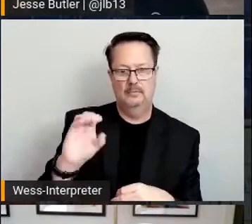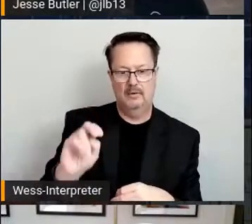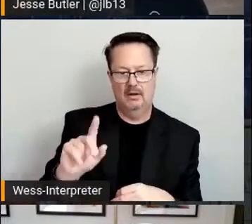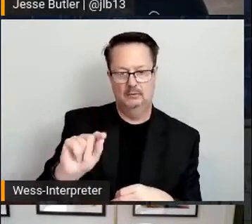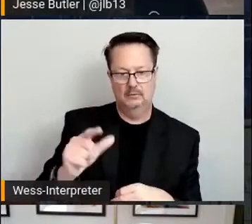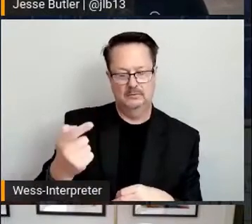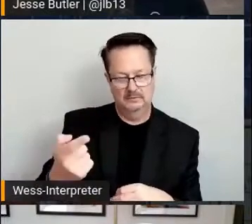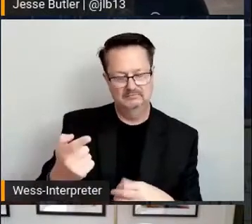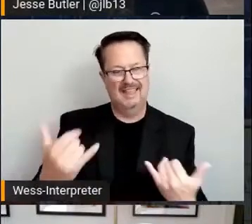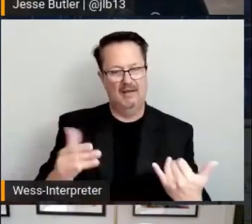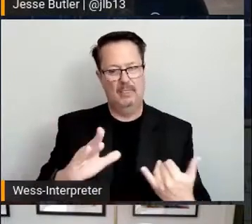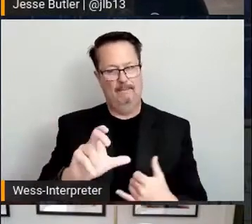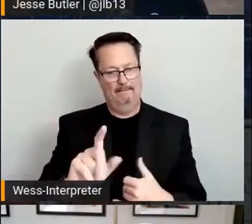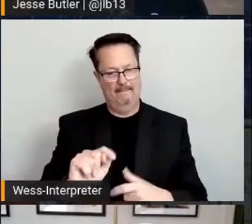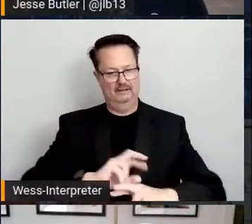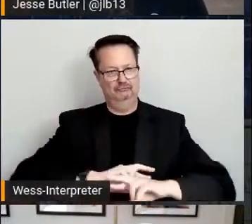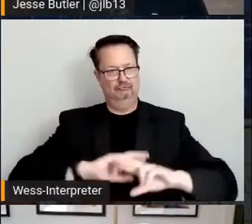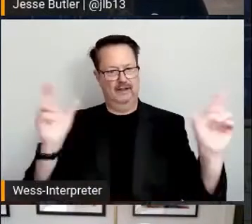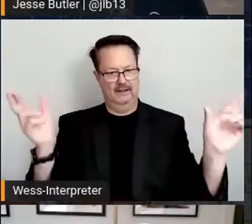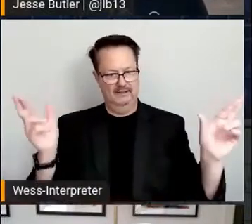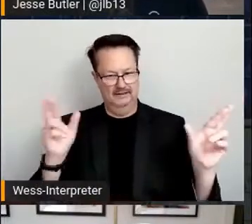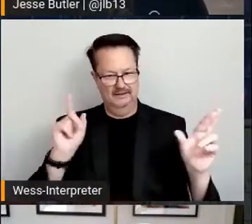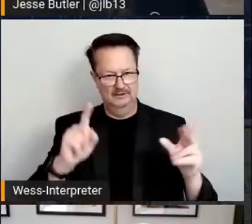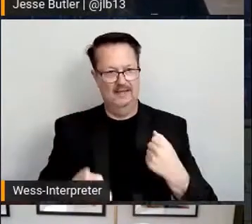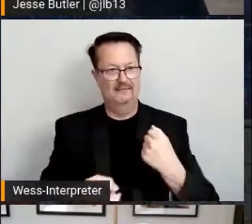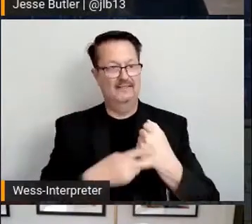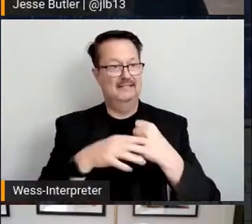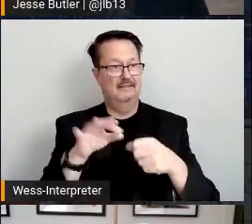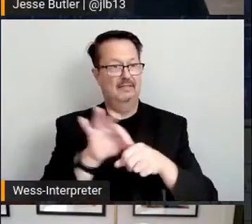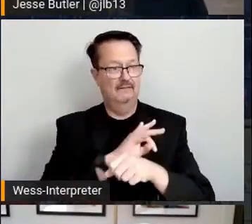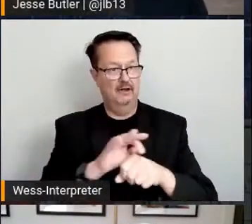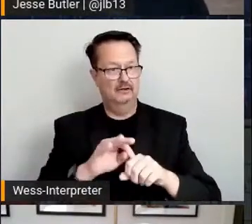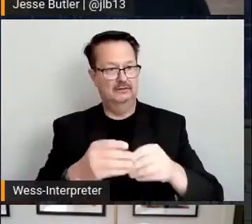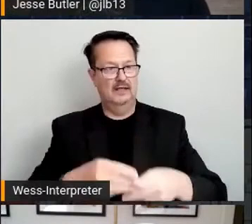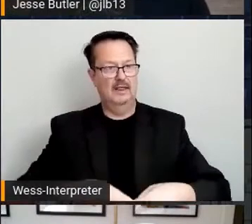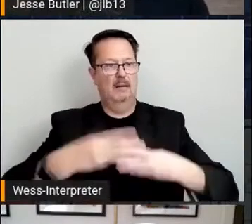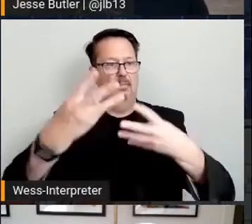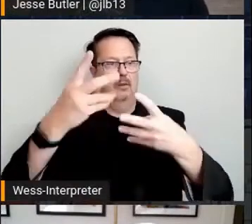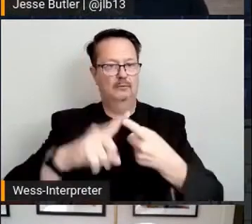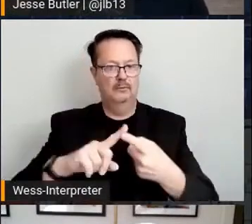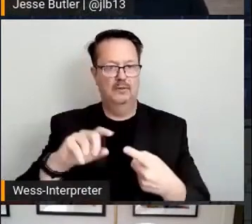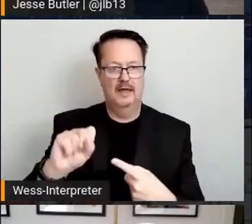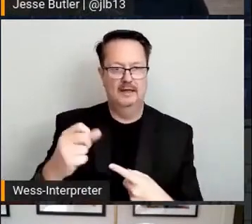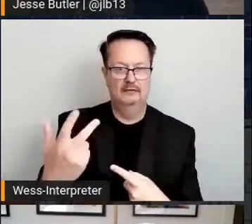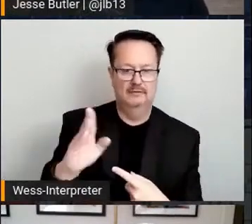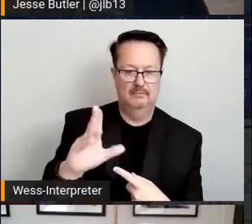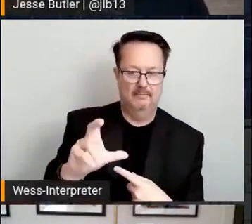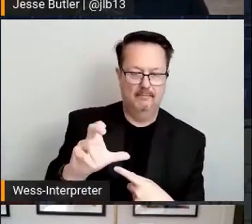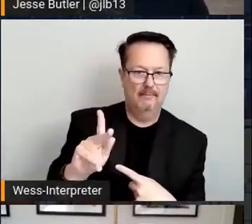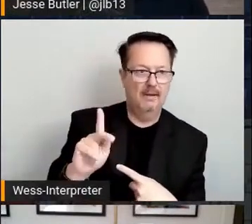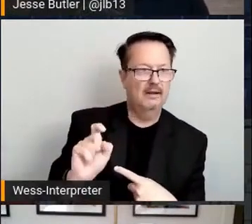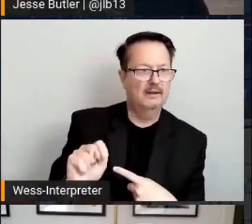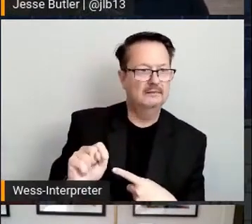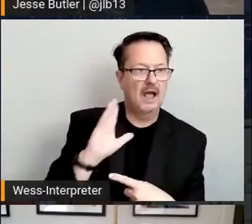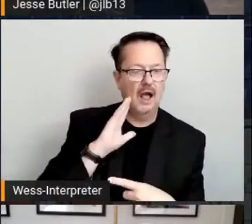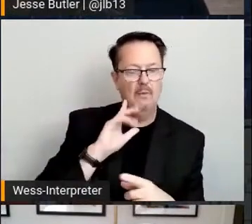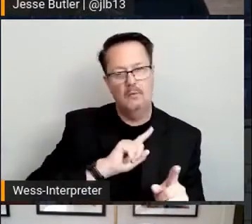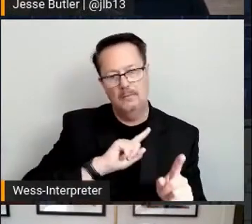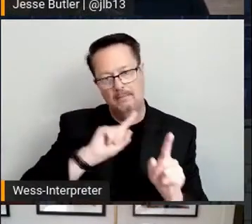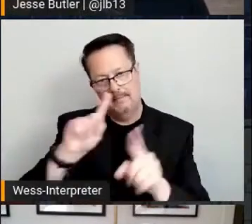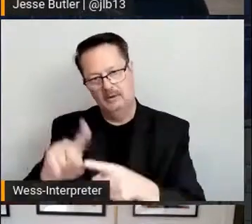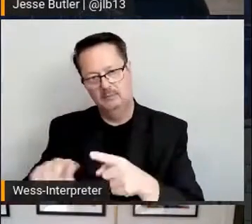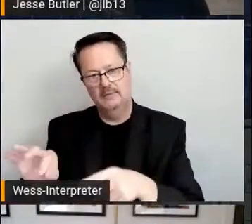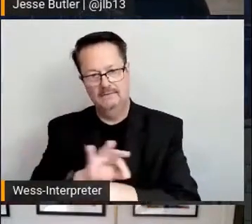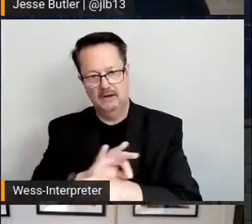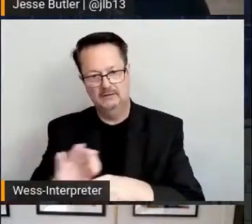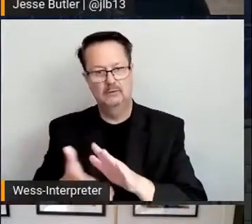ready. Now we just have to zip the functions and upload them to the S3 buckets. And to that, I'm going to go to the functions directory,